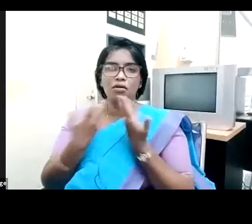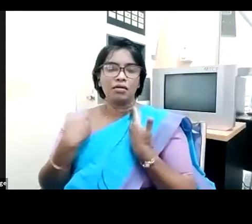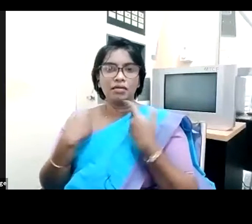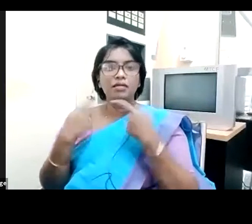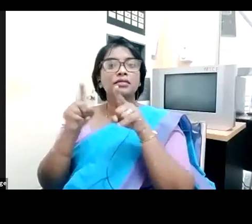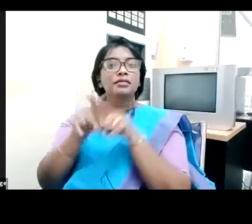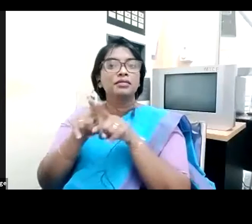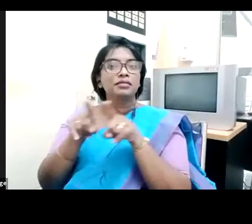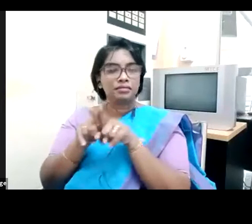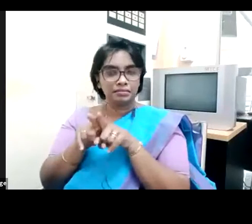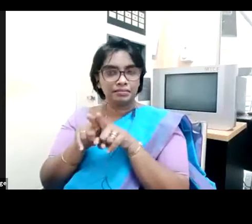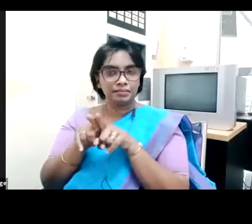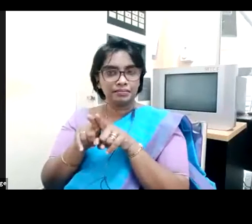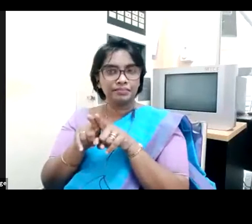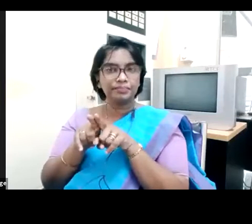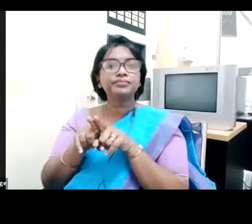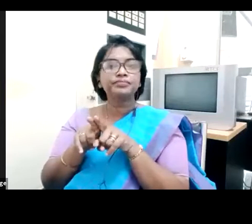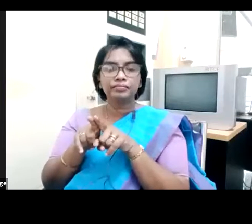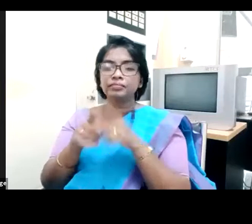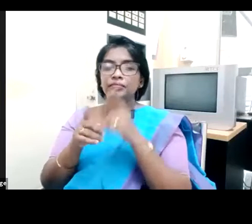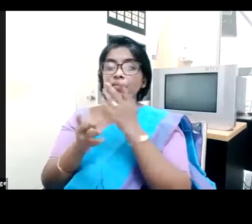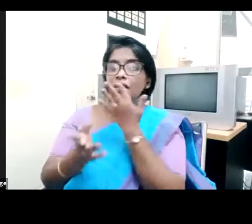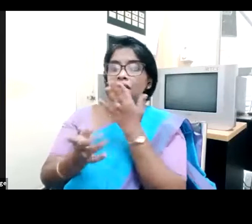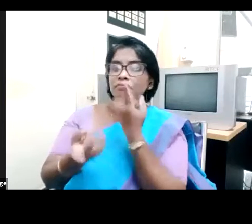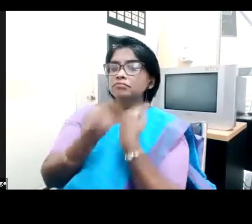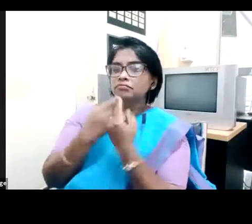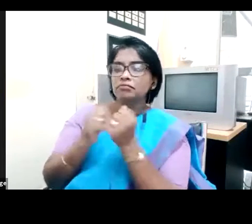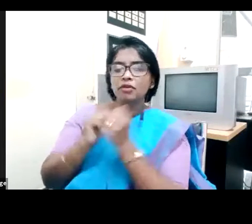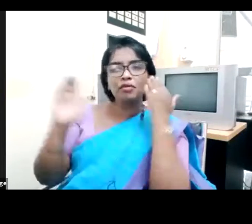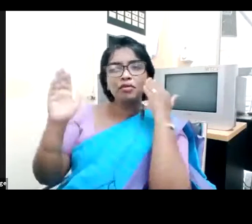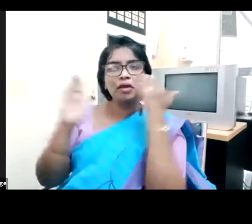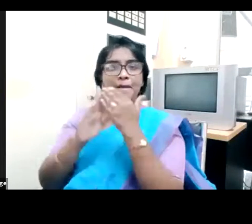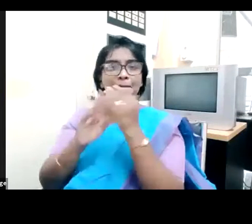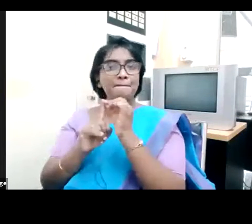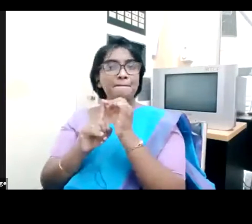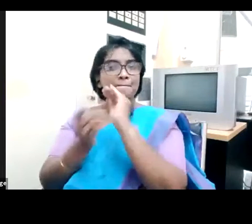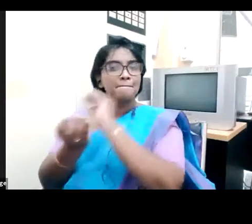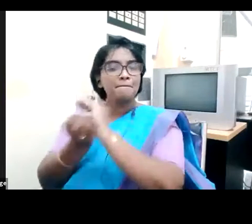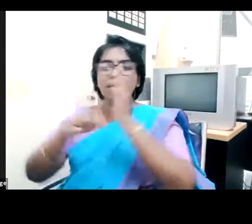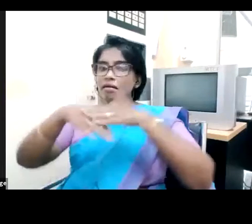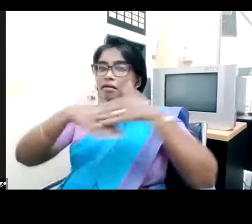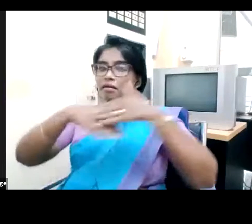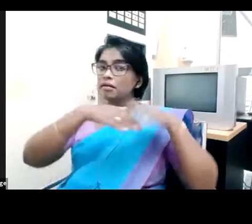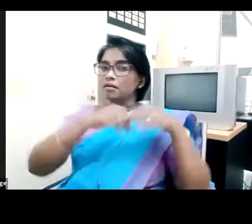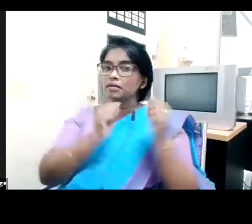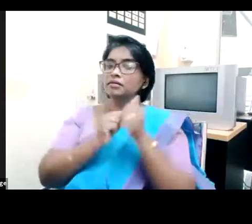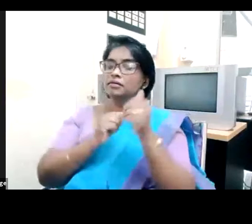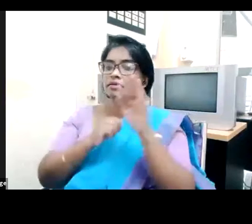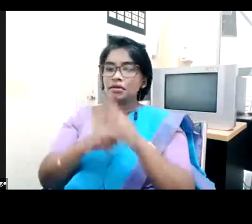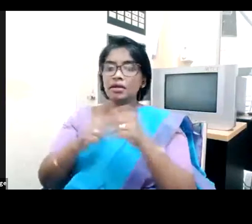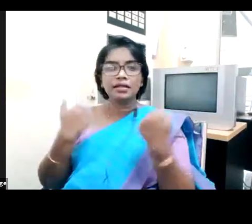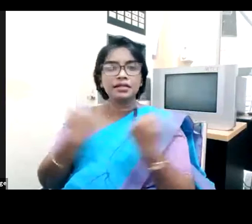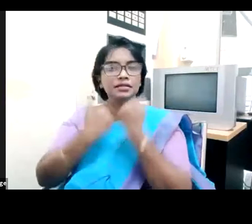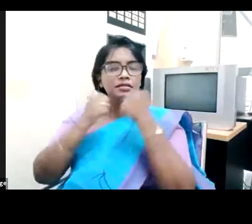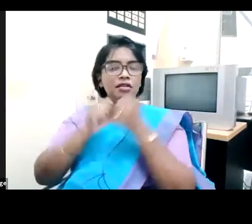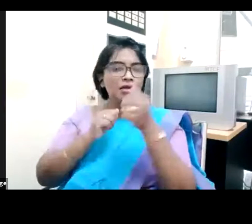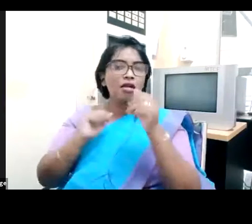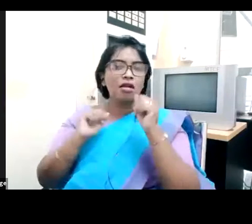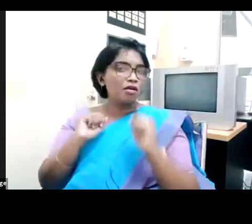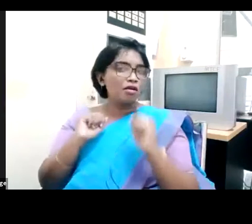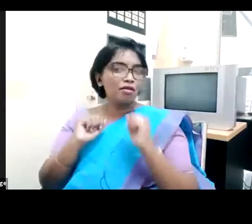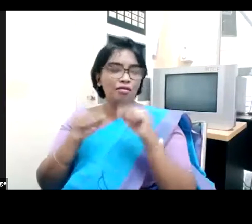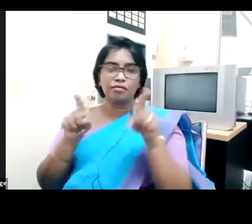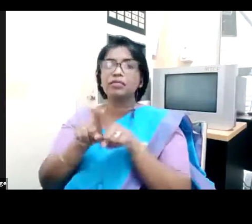personal experiences in terms of how to overcome some of these challenges that we have, as well as creating an